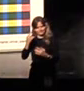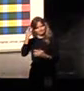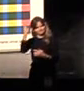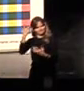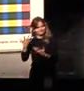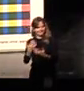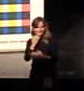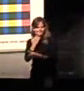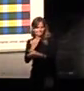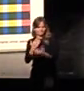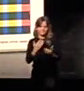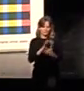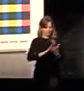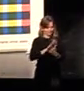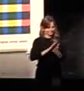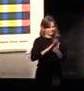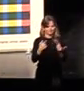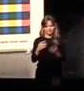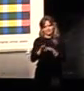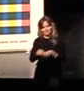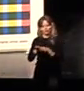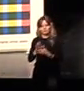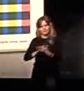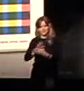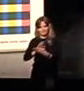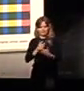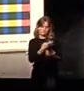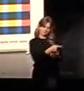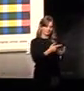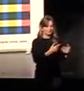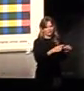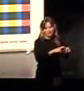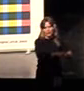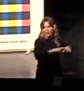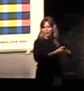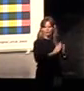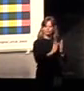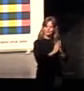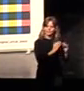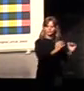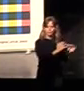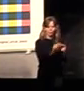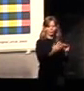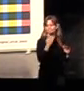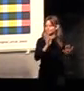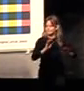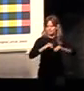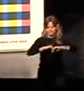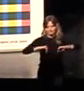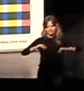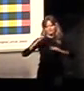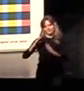pacificatie of de long religious forth by separating de states from lieten